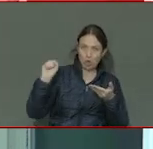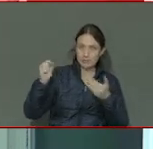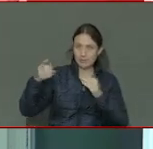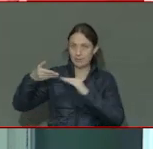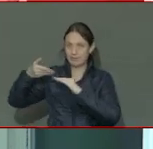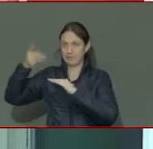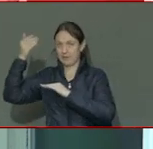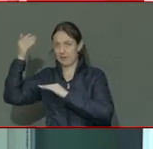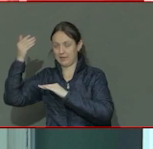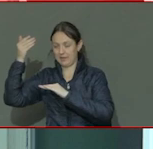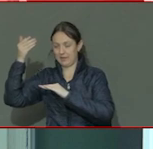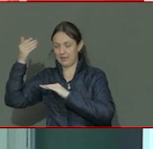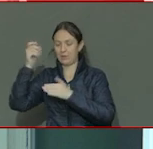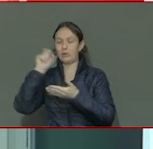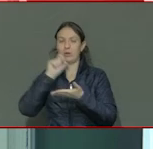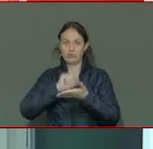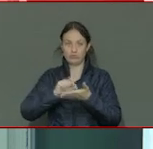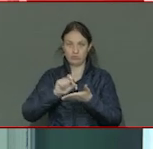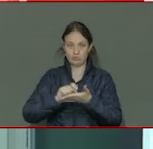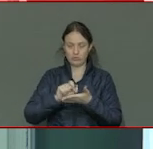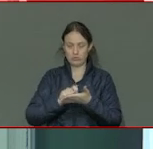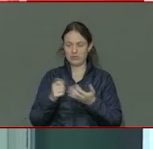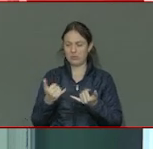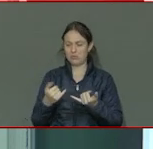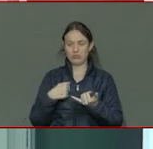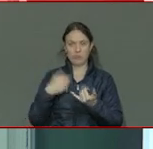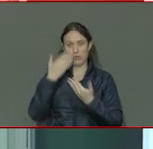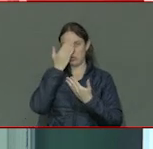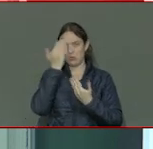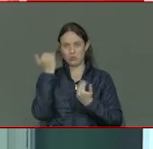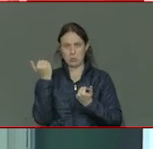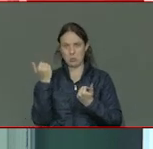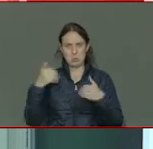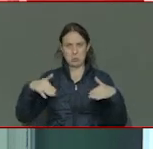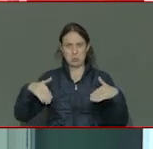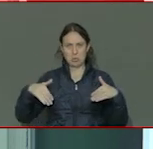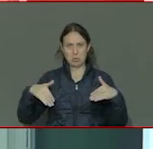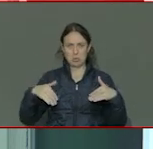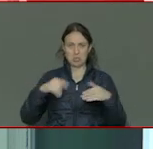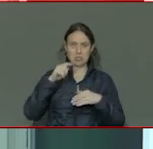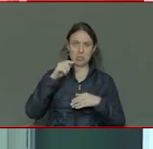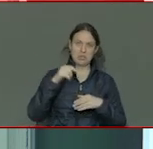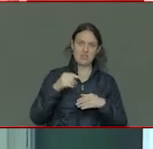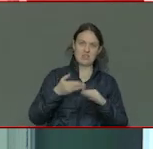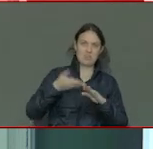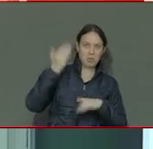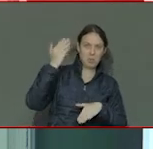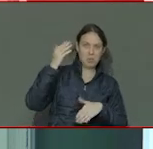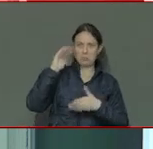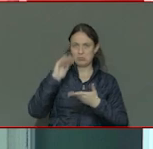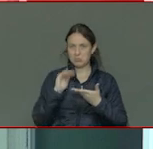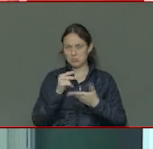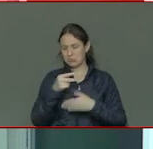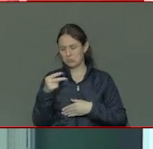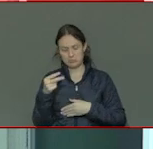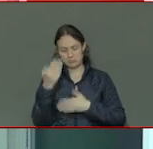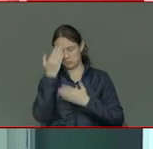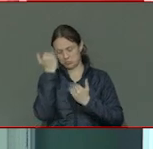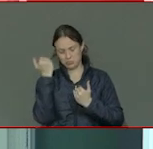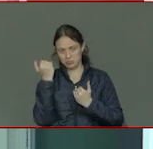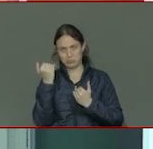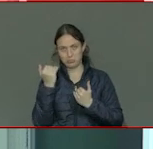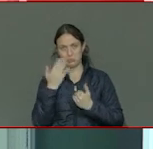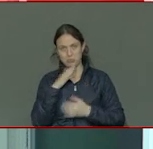I'm going to write that down. At this stage, I don't know if I must write greater than, smaller than, or equal to.